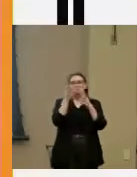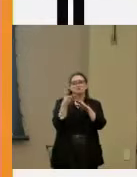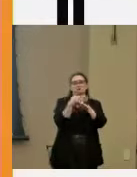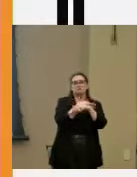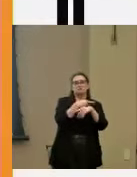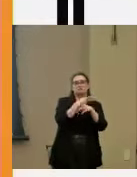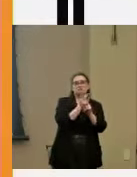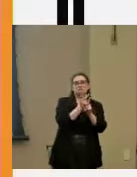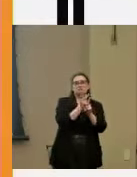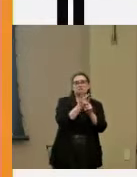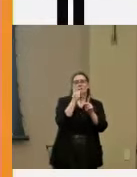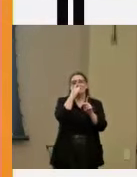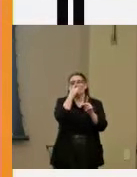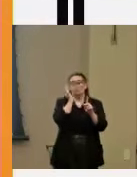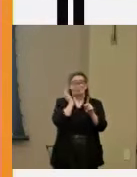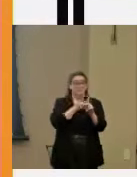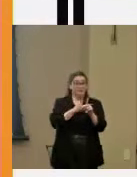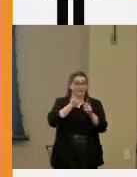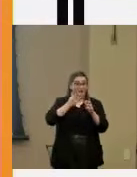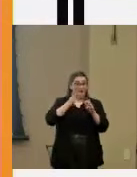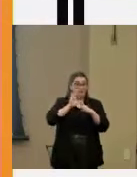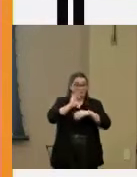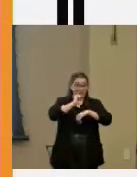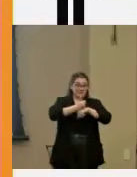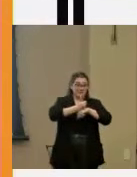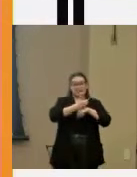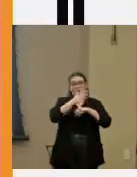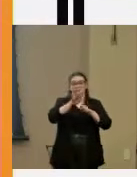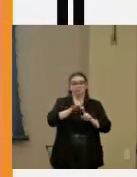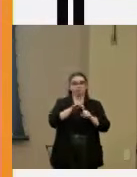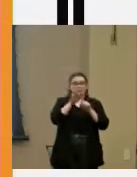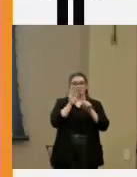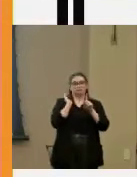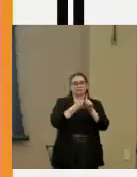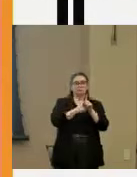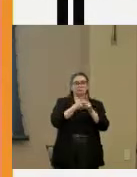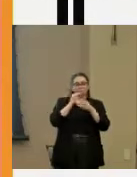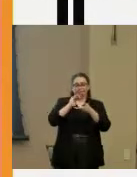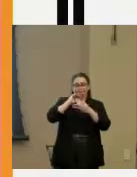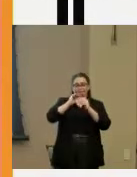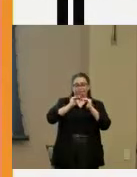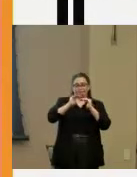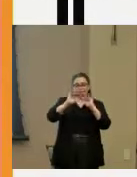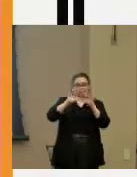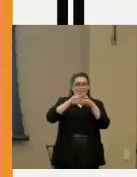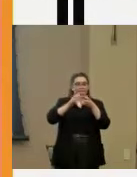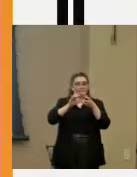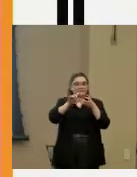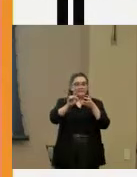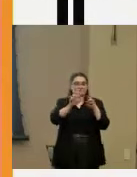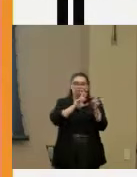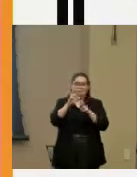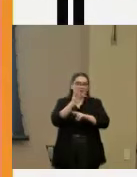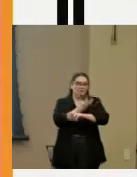platform, we've generated a really homogeneous, stable population of cells that are ready to be